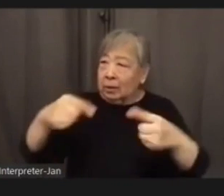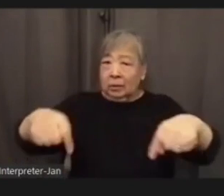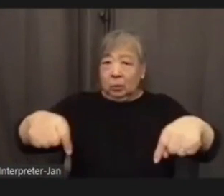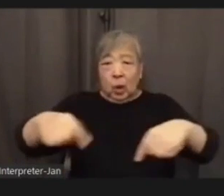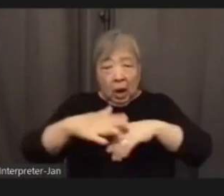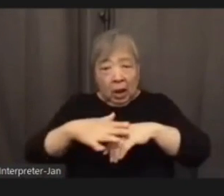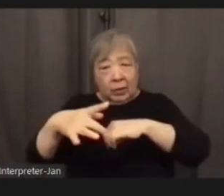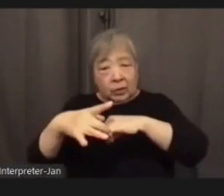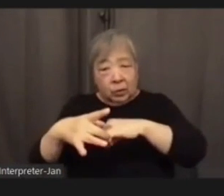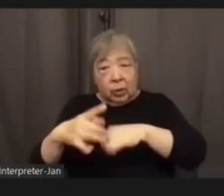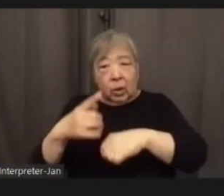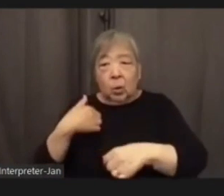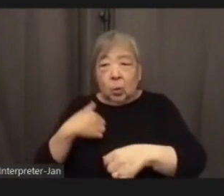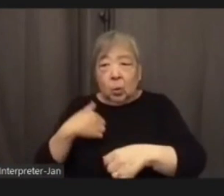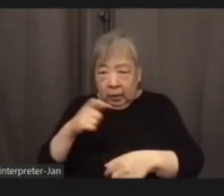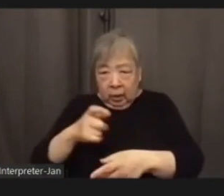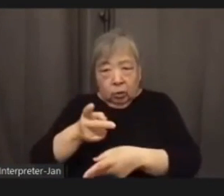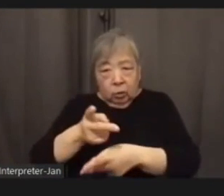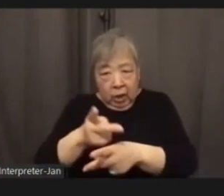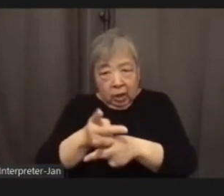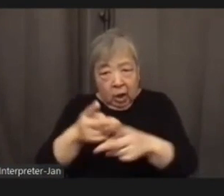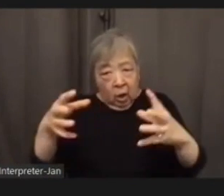we need to take care of this earth.